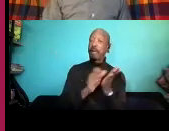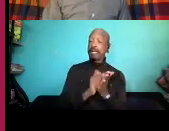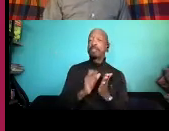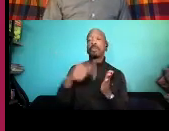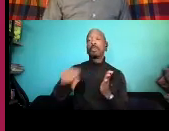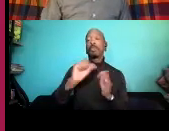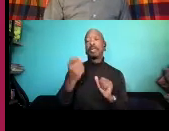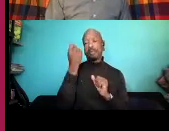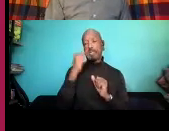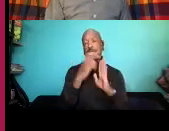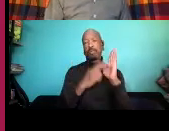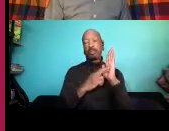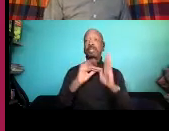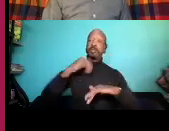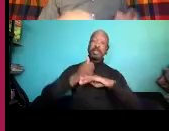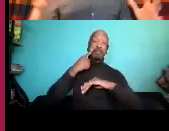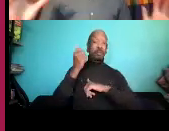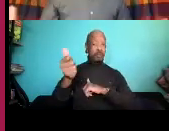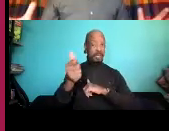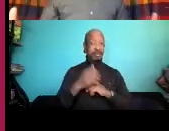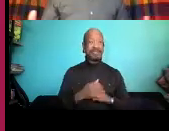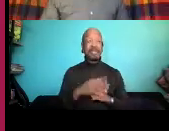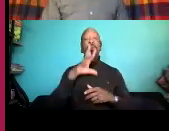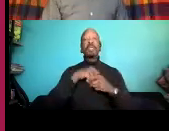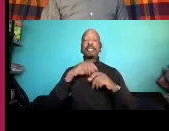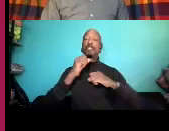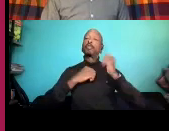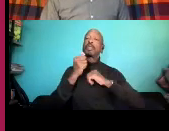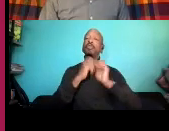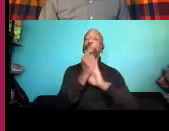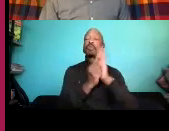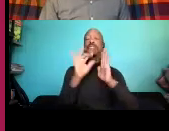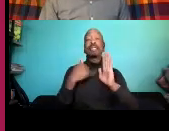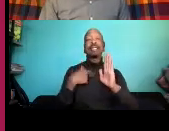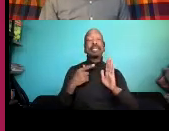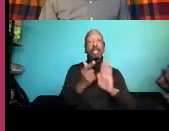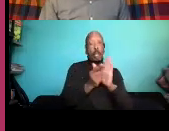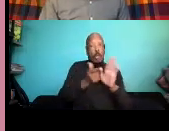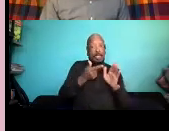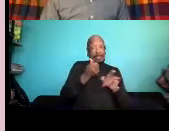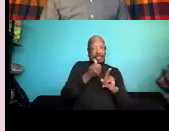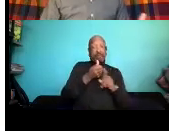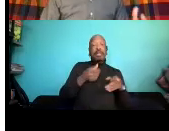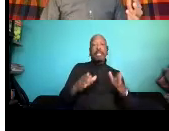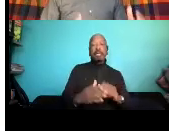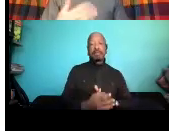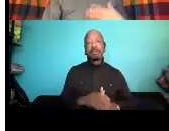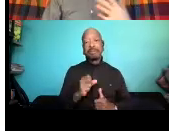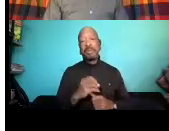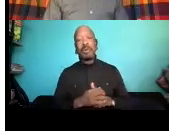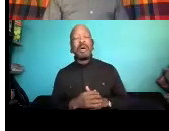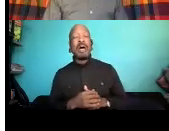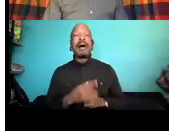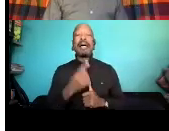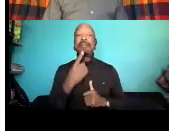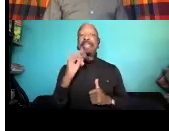the rules that you're setting out for yourself within the structural rules that the law allows. And so I'm just saying